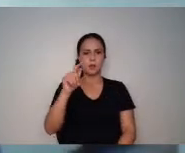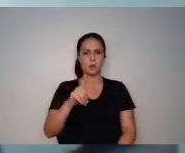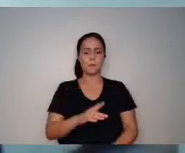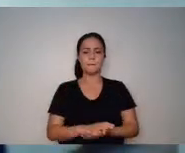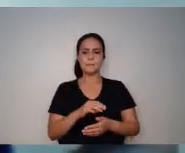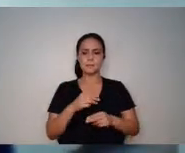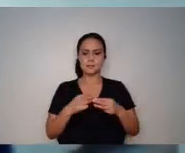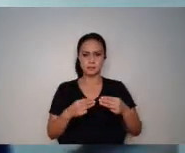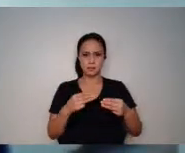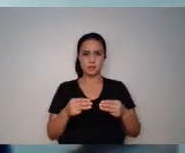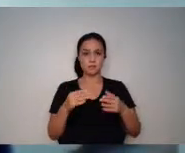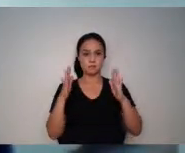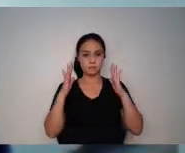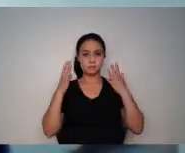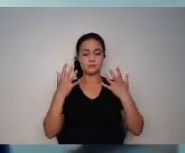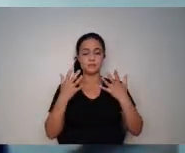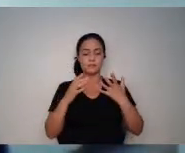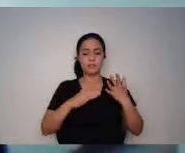that we called